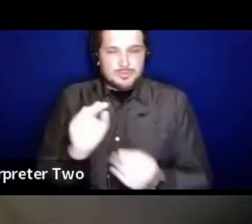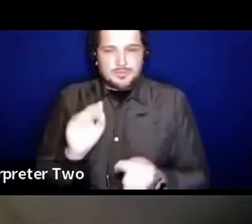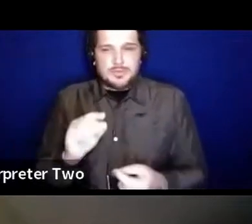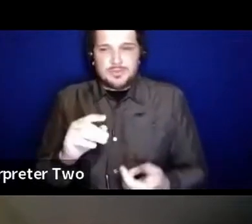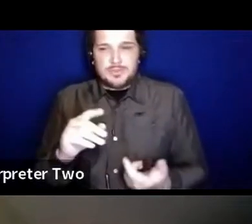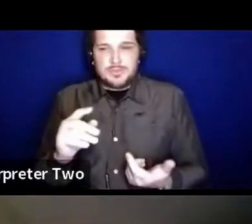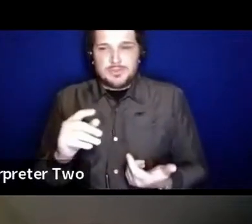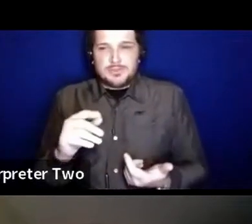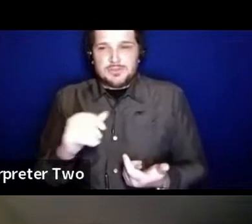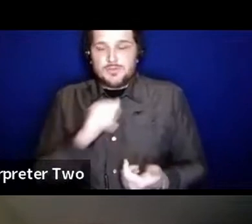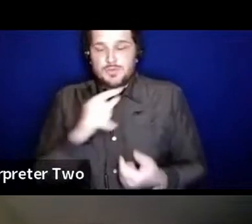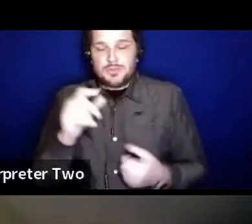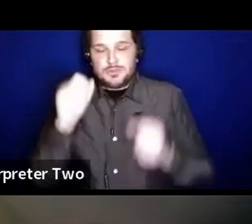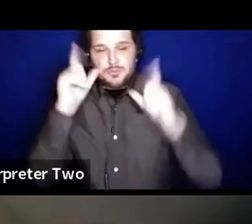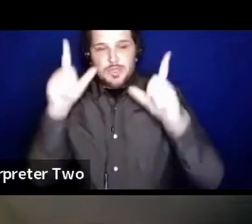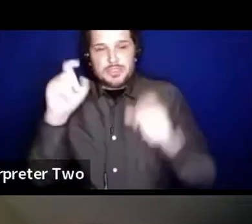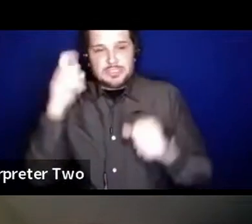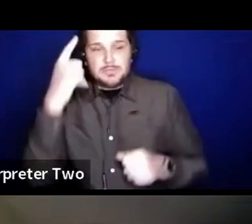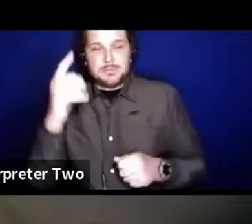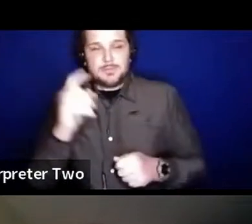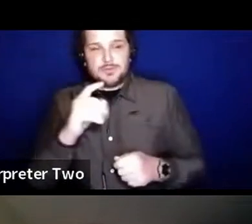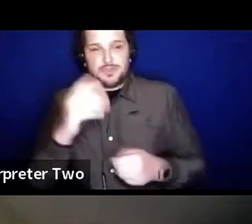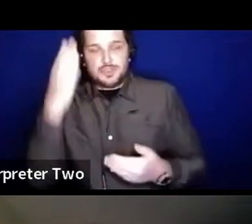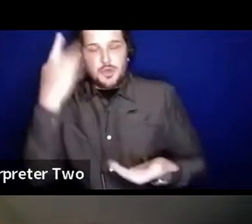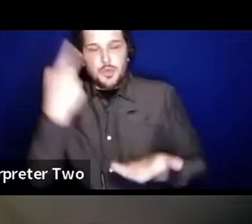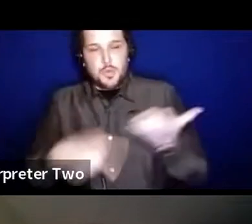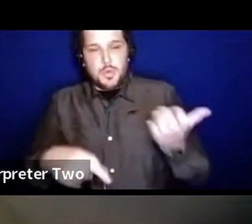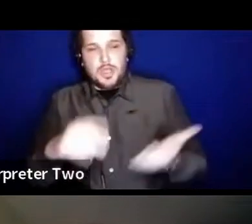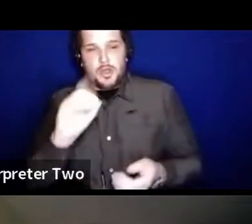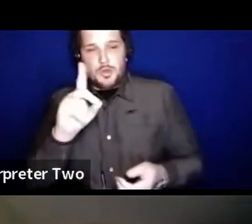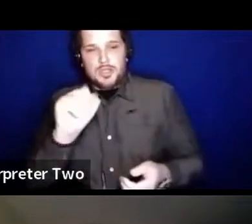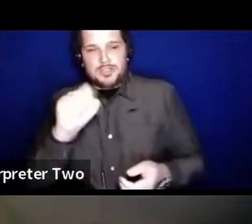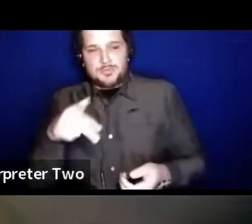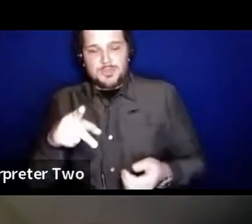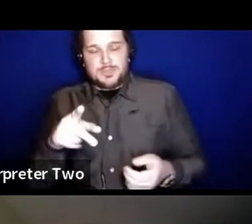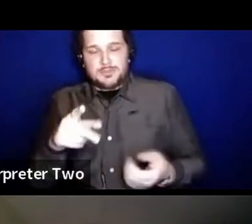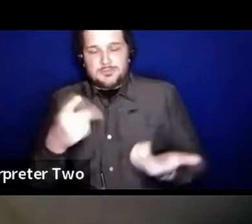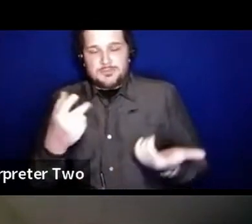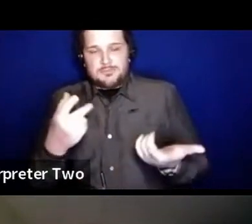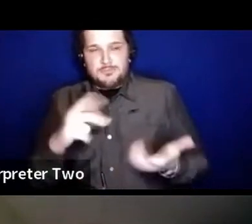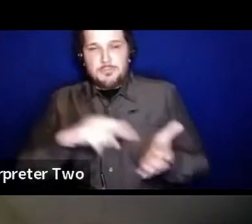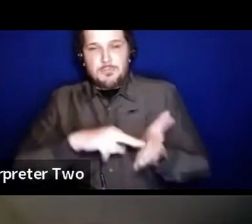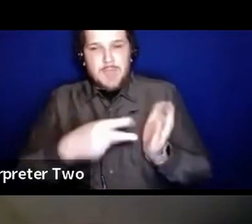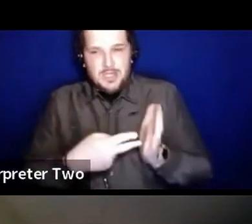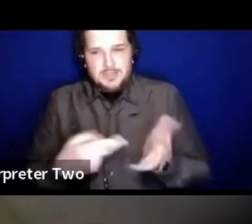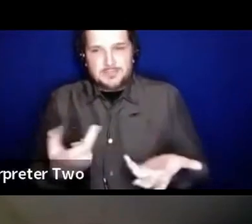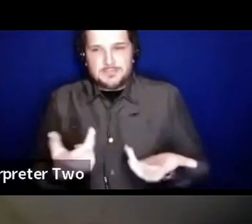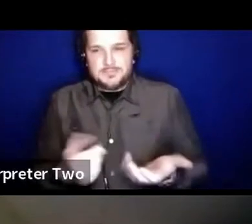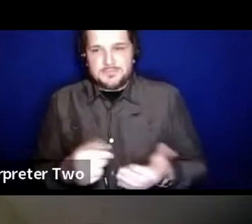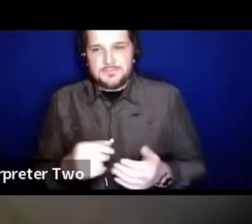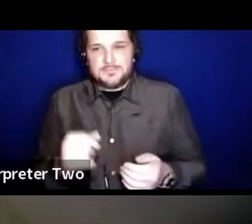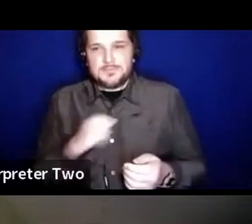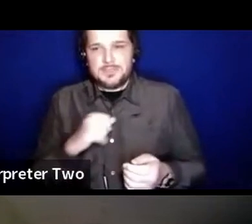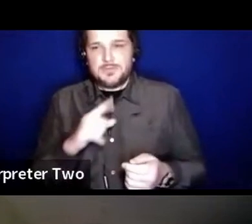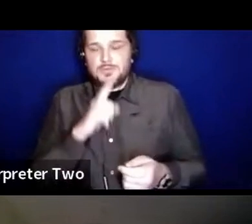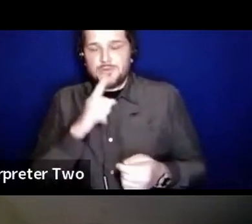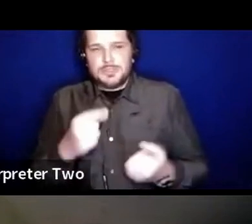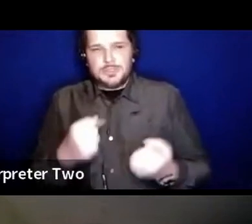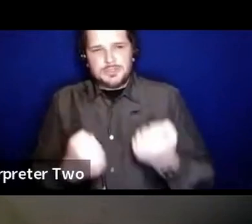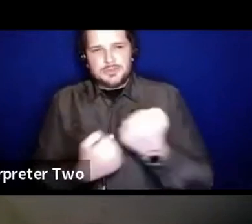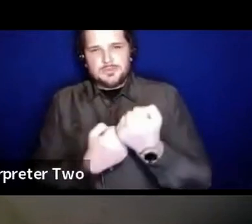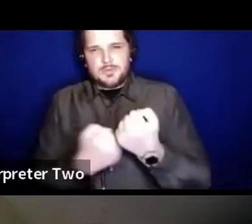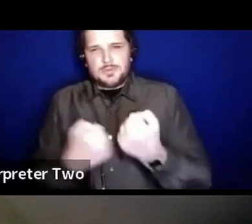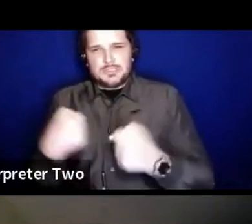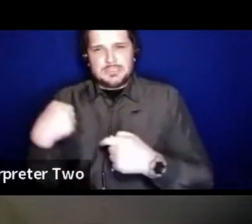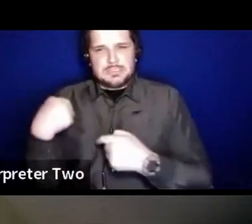what ODSP was. And so I've been an advocate probably since, I would